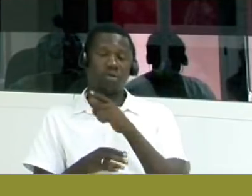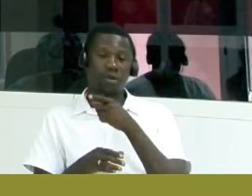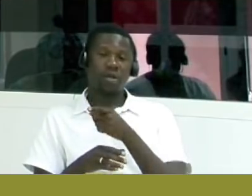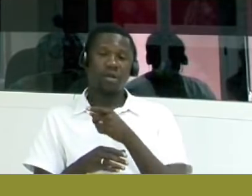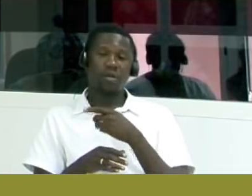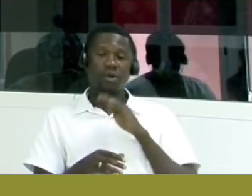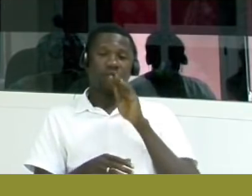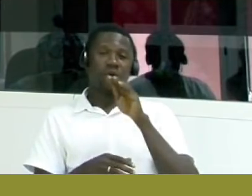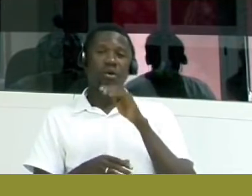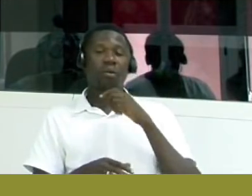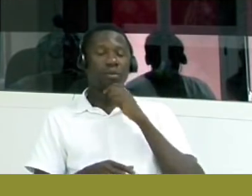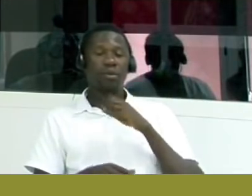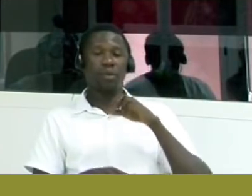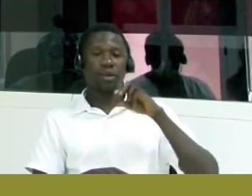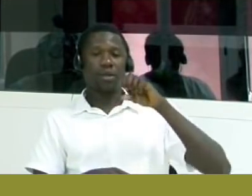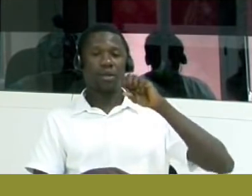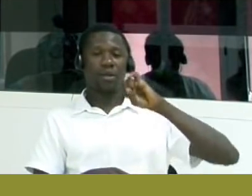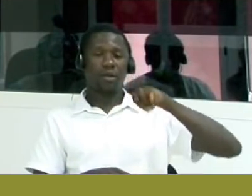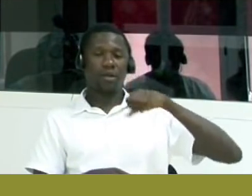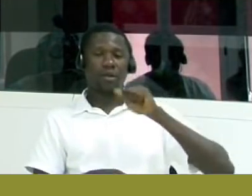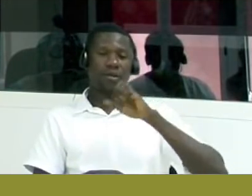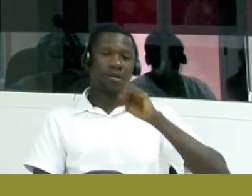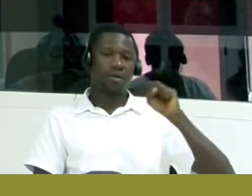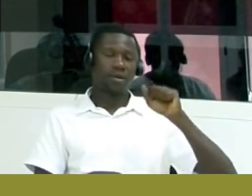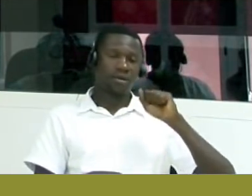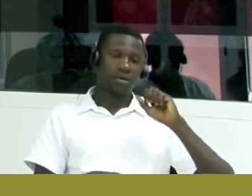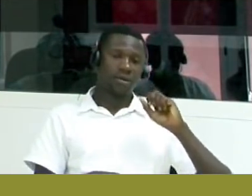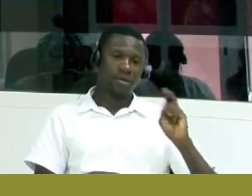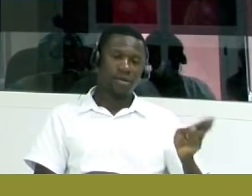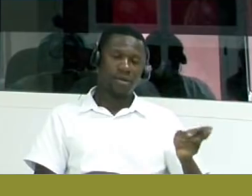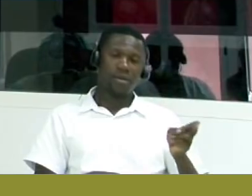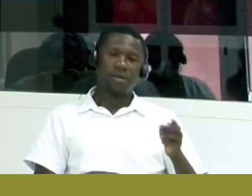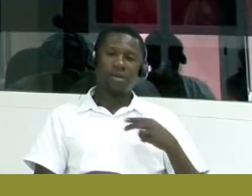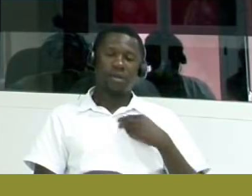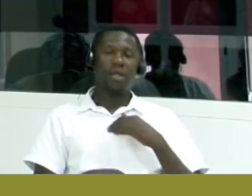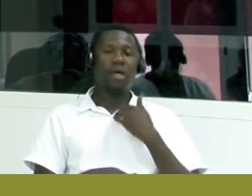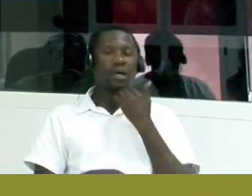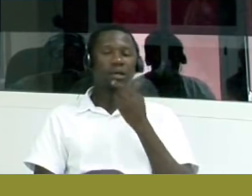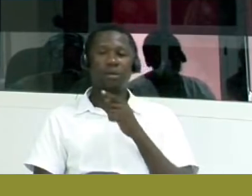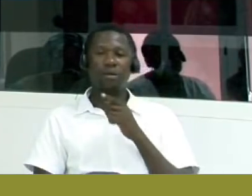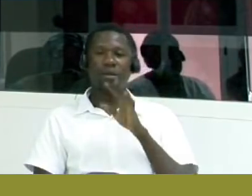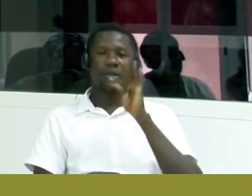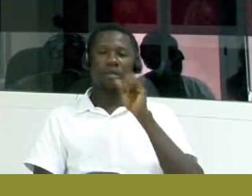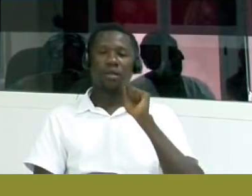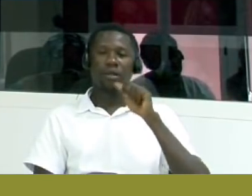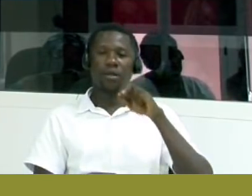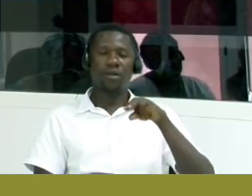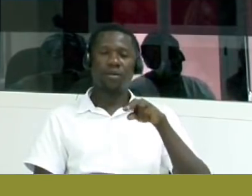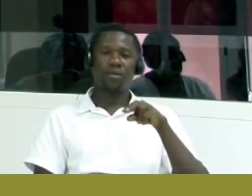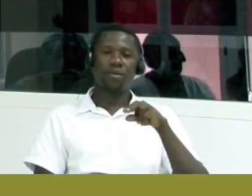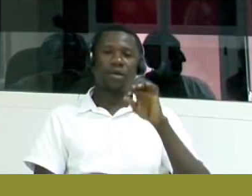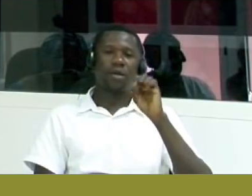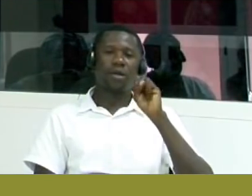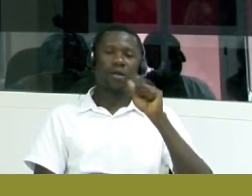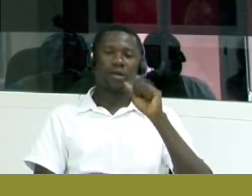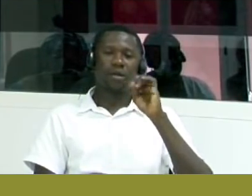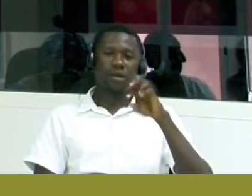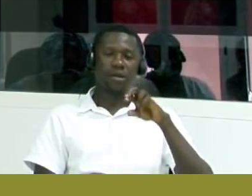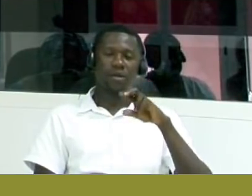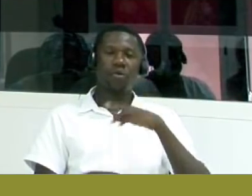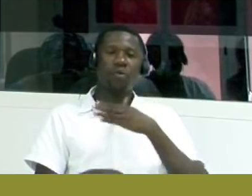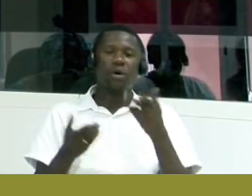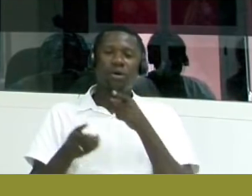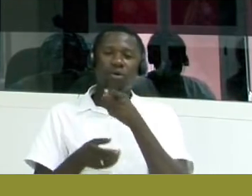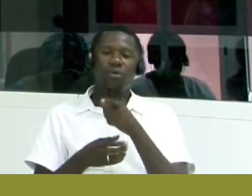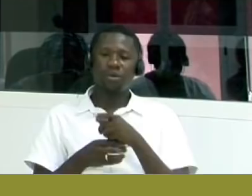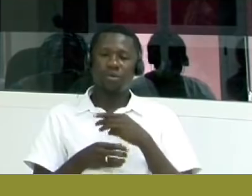was the police advisor at the time, and I inquired, Tamsir, where are you? And he said to me, I am up in the Combos. I said, can